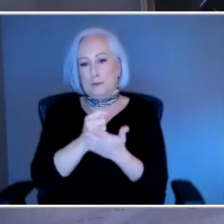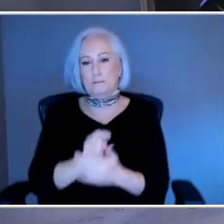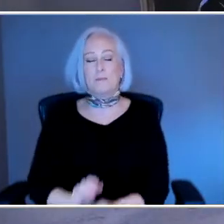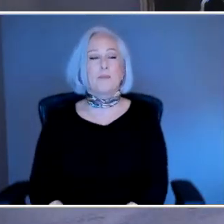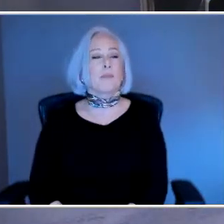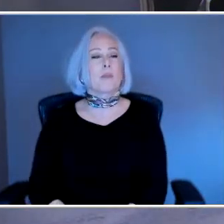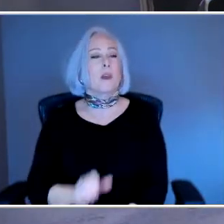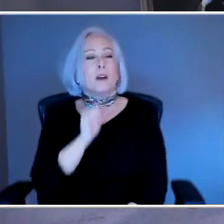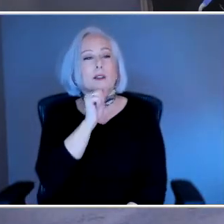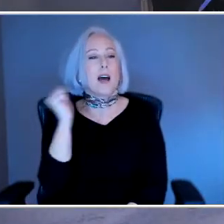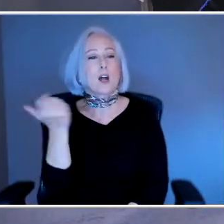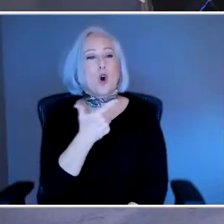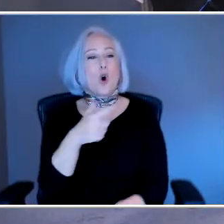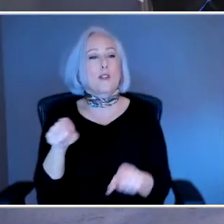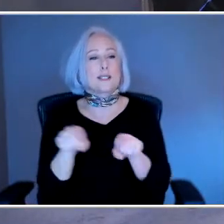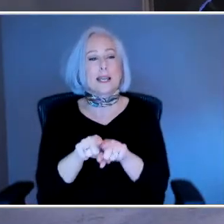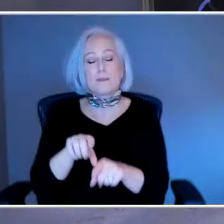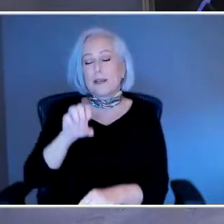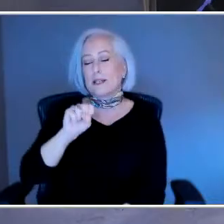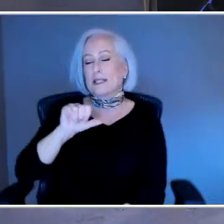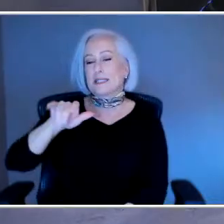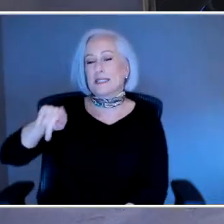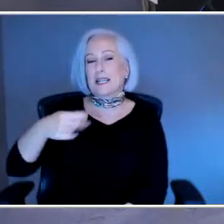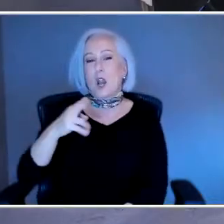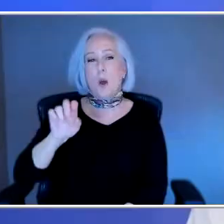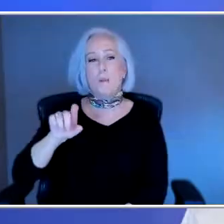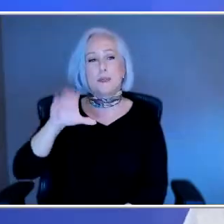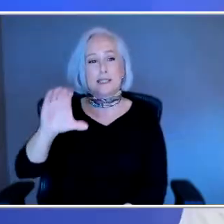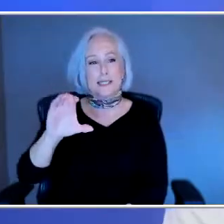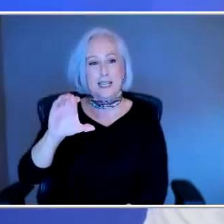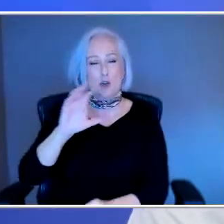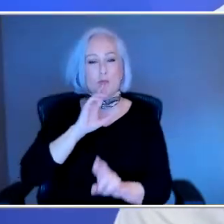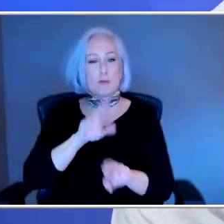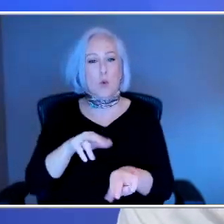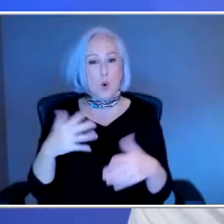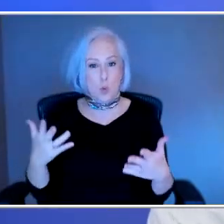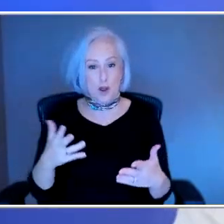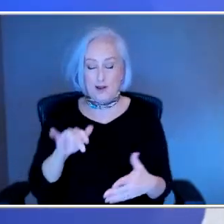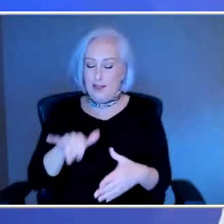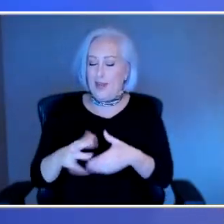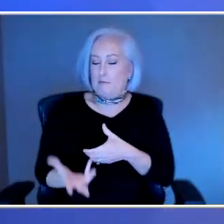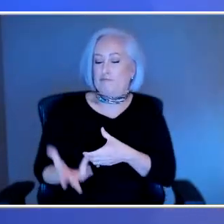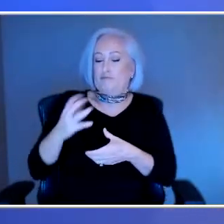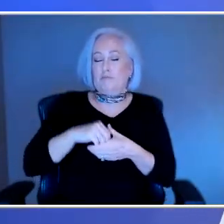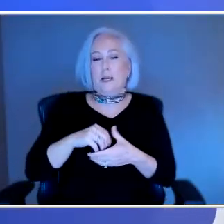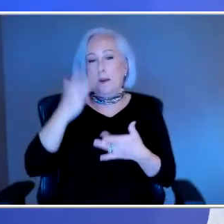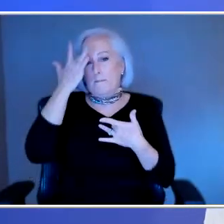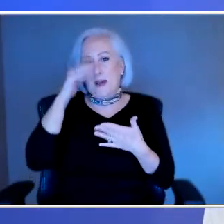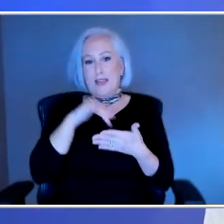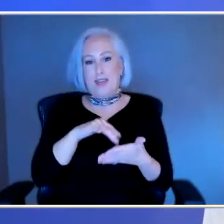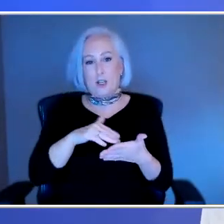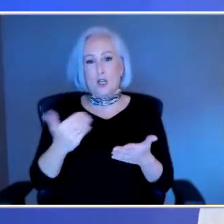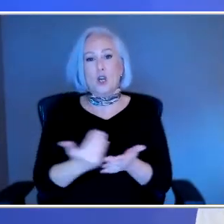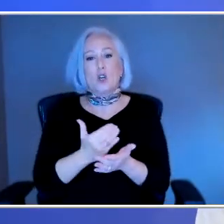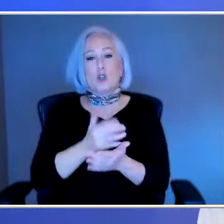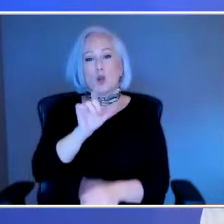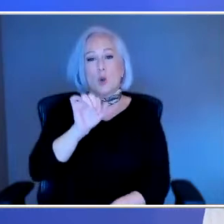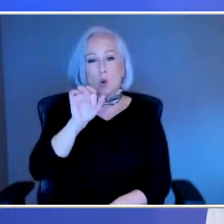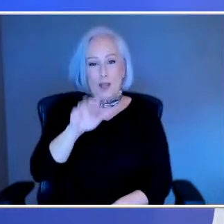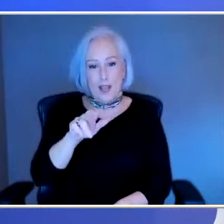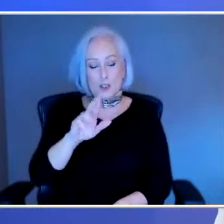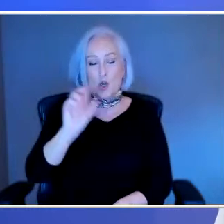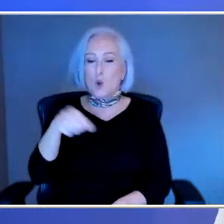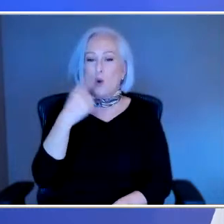synoptic report, and when's that necessary? So a synoptic report is actually part of the pathology report. Anytime there's new cancer diagnosis, we always issue a synoptic report, and these are usually